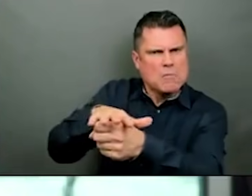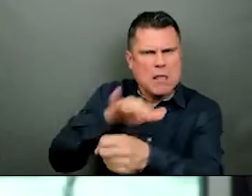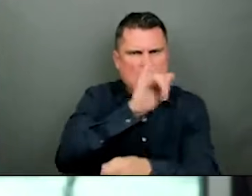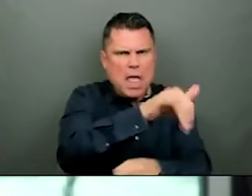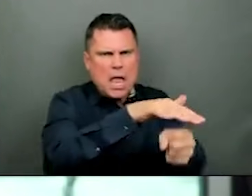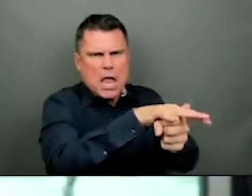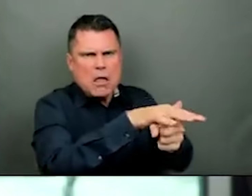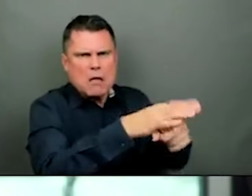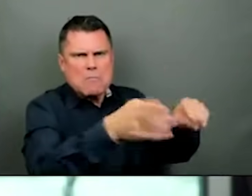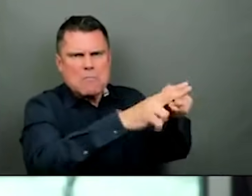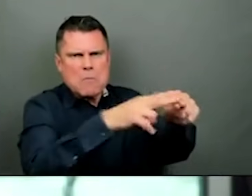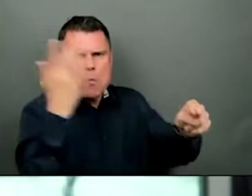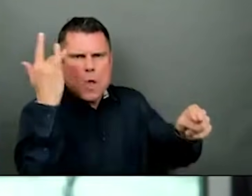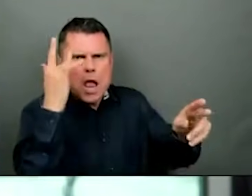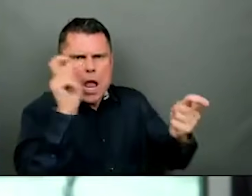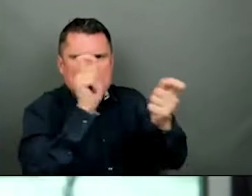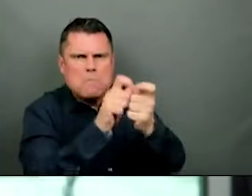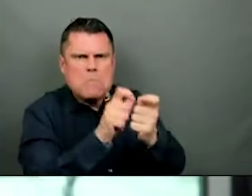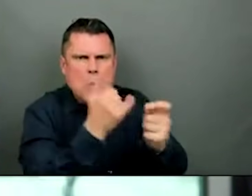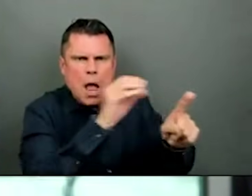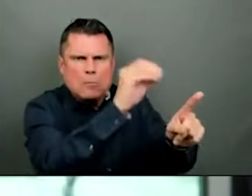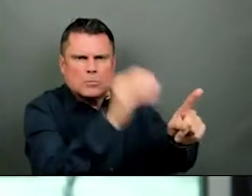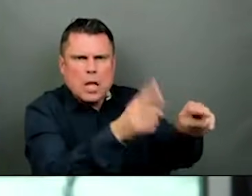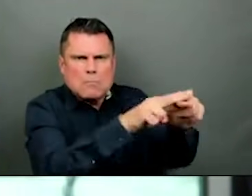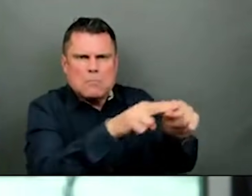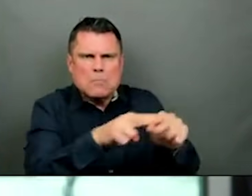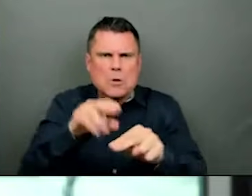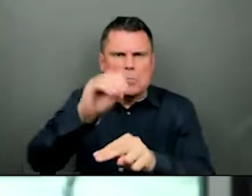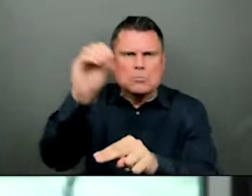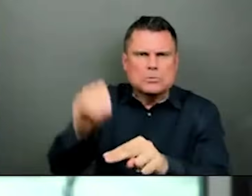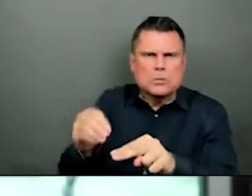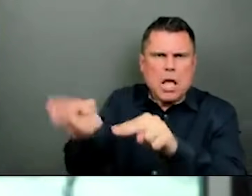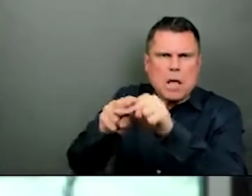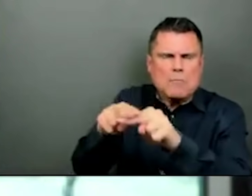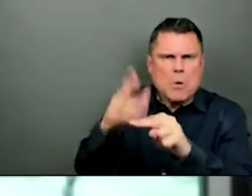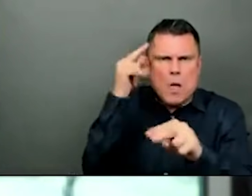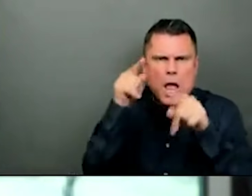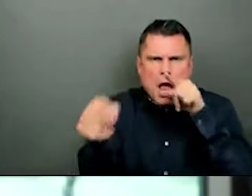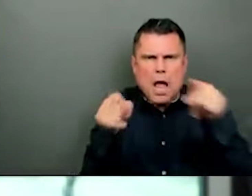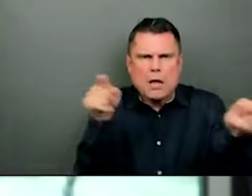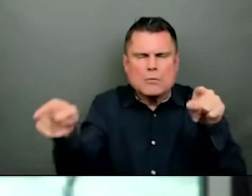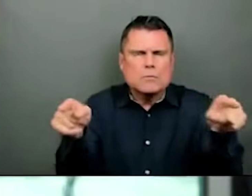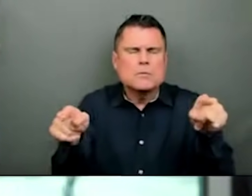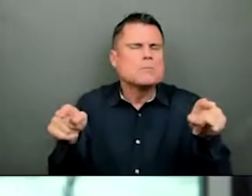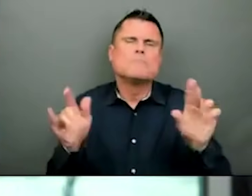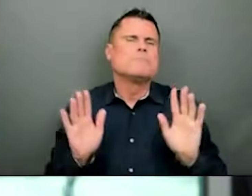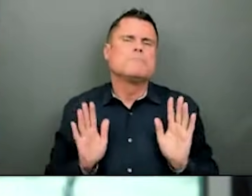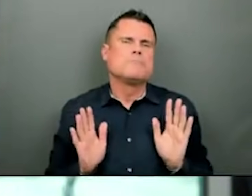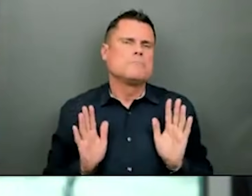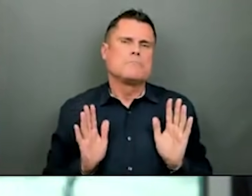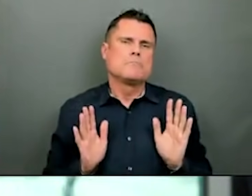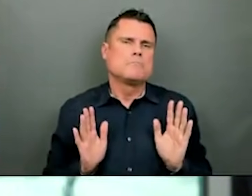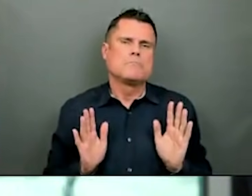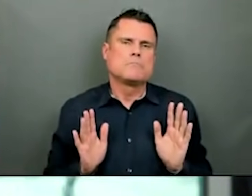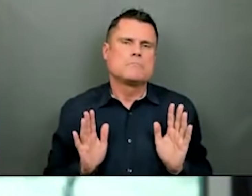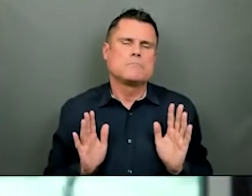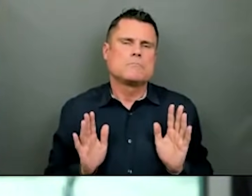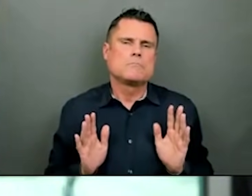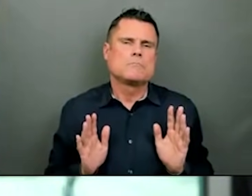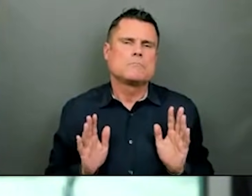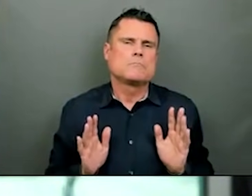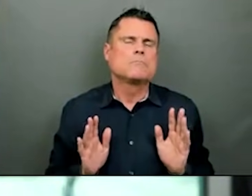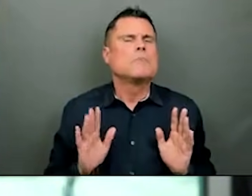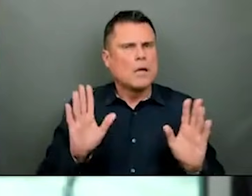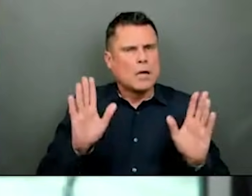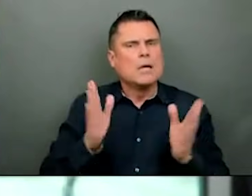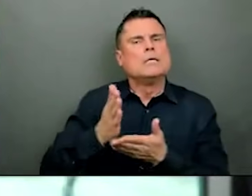replacement, at least, of variants. Particularly the B117, and it is replacing the virus that